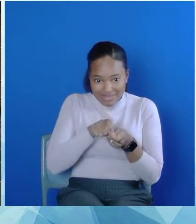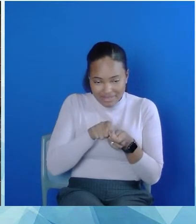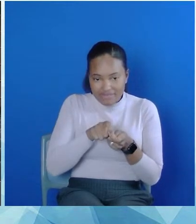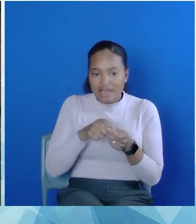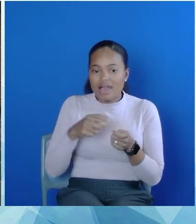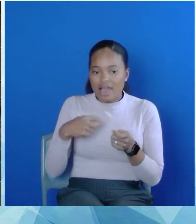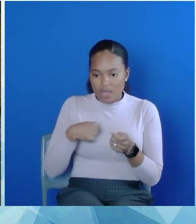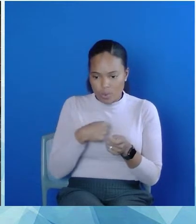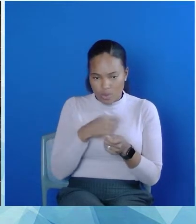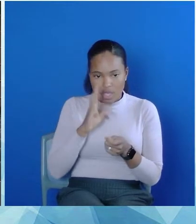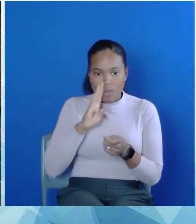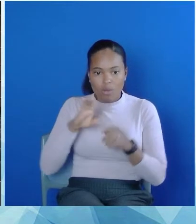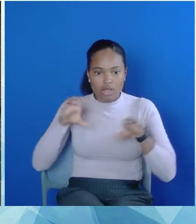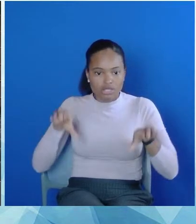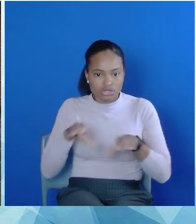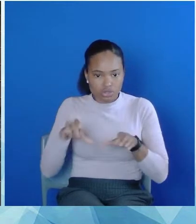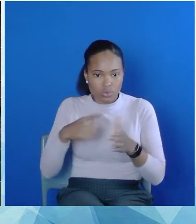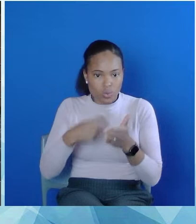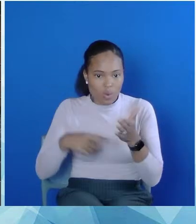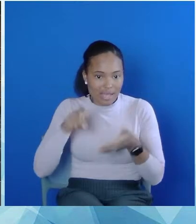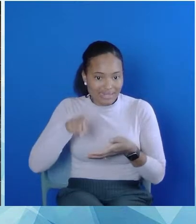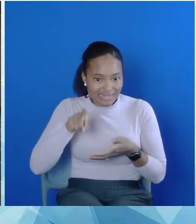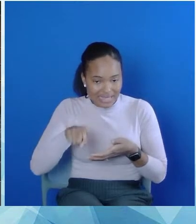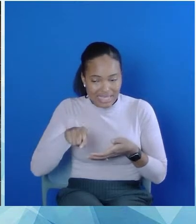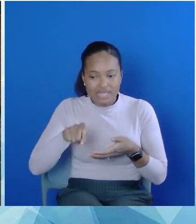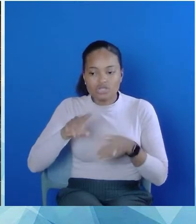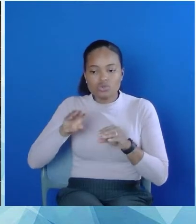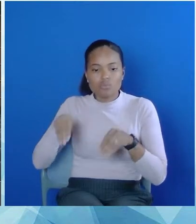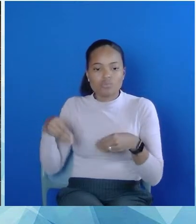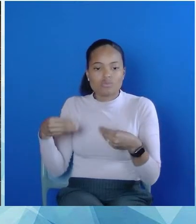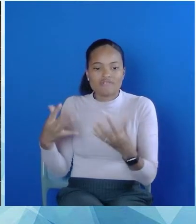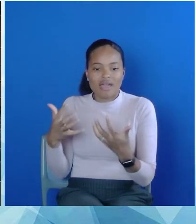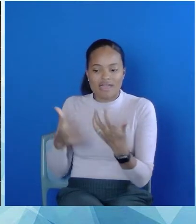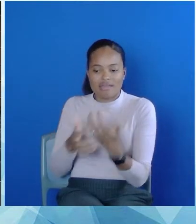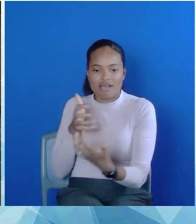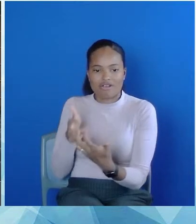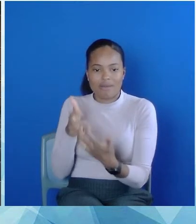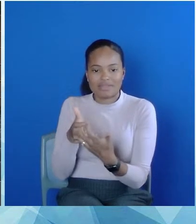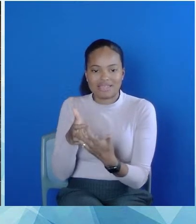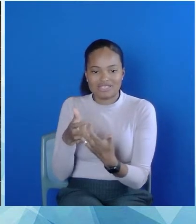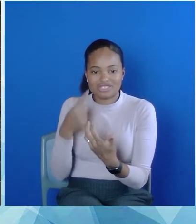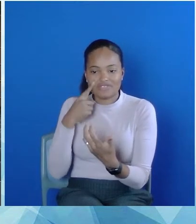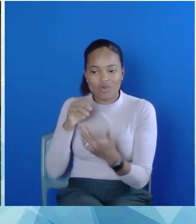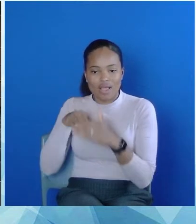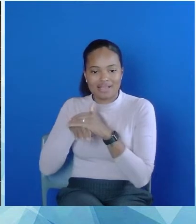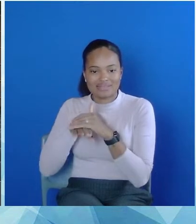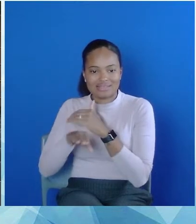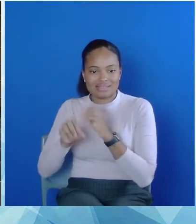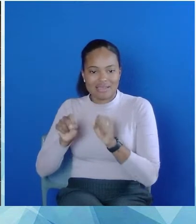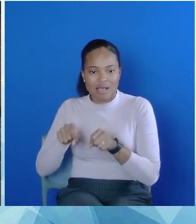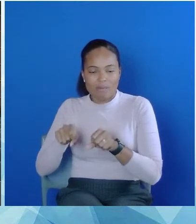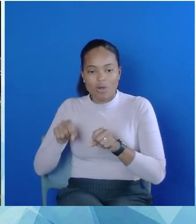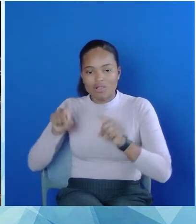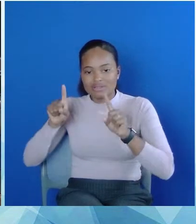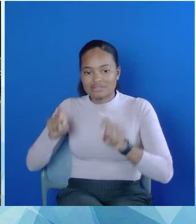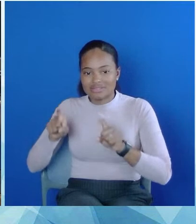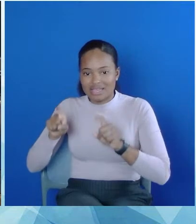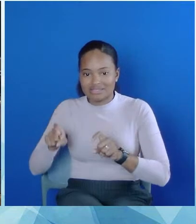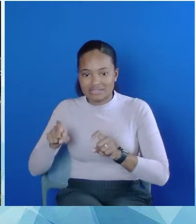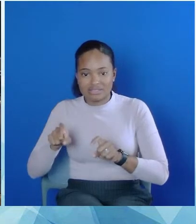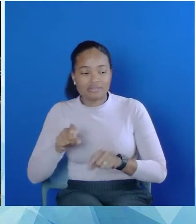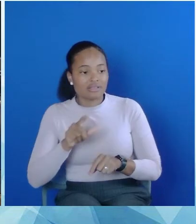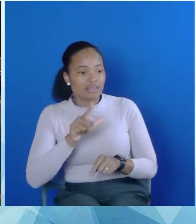to ensure that we were providing accommodations to make the test accessible. And those accommodations all have to be in the